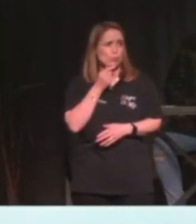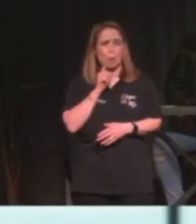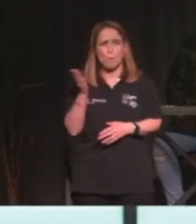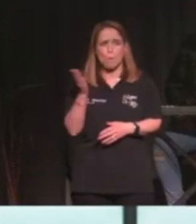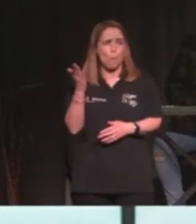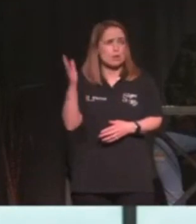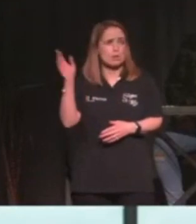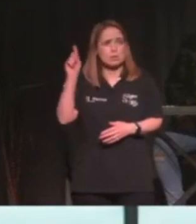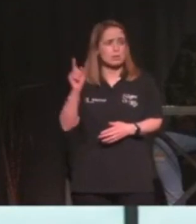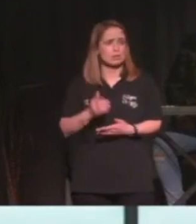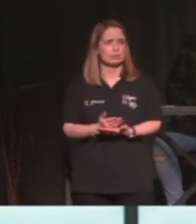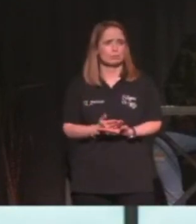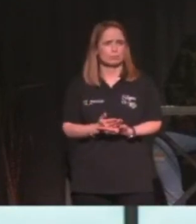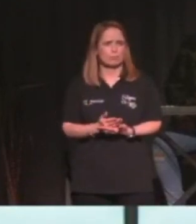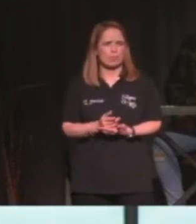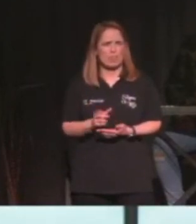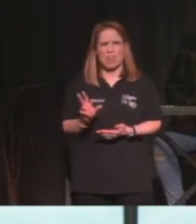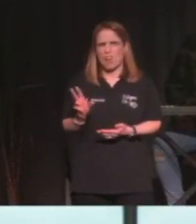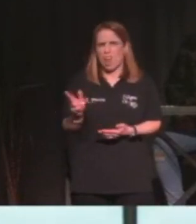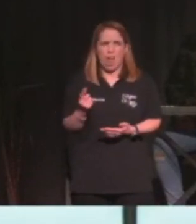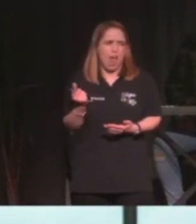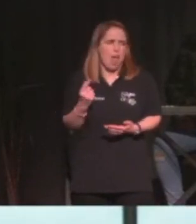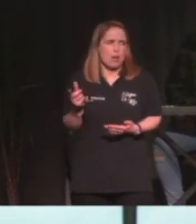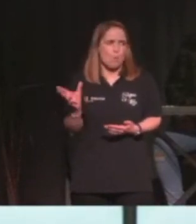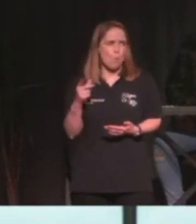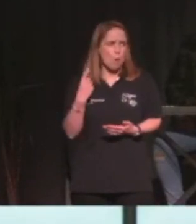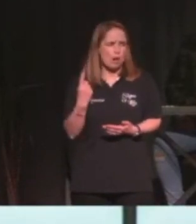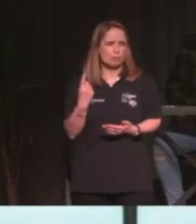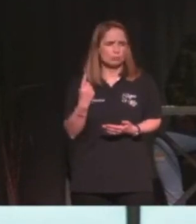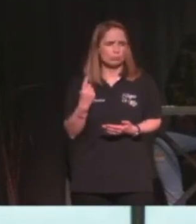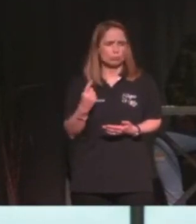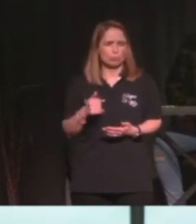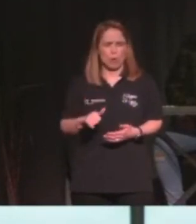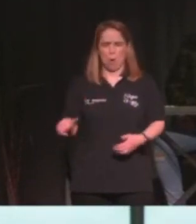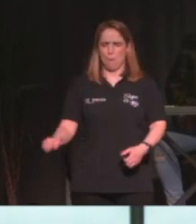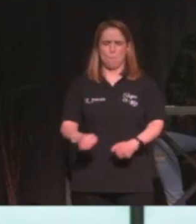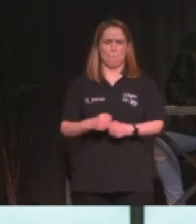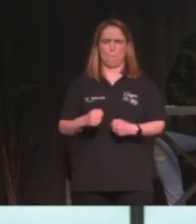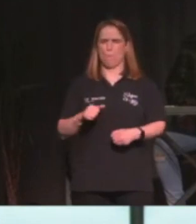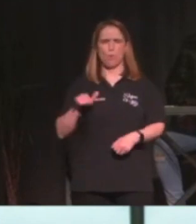Is there somebody here that would give a bold yes to Jesus in this place today?